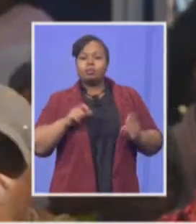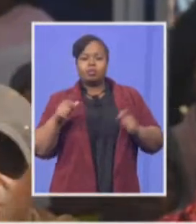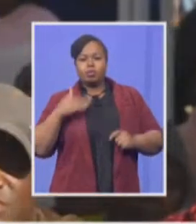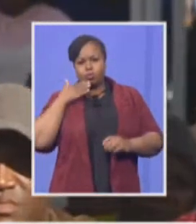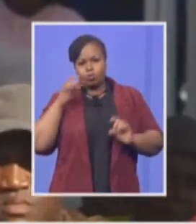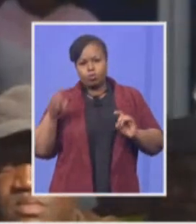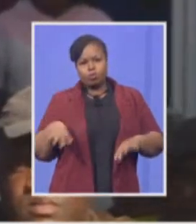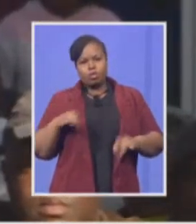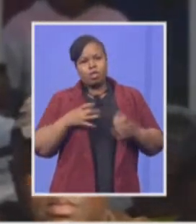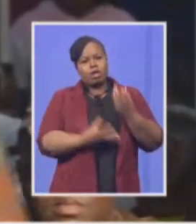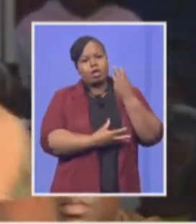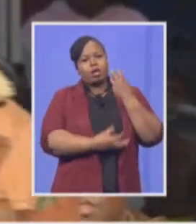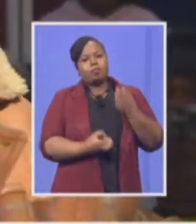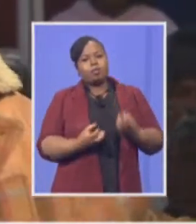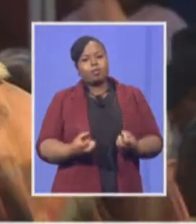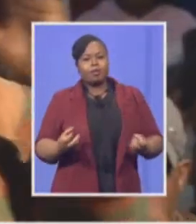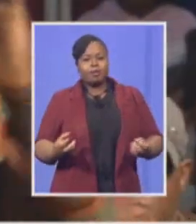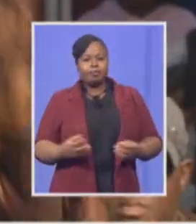abahluphekayo?